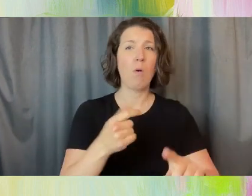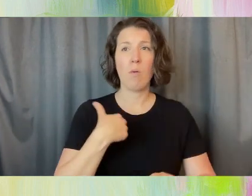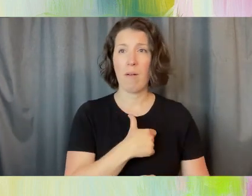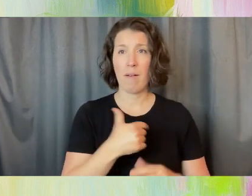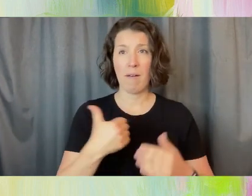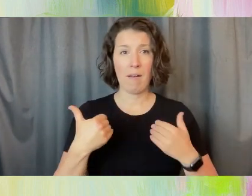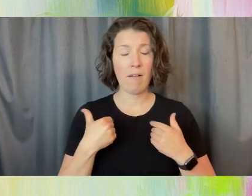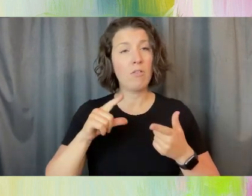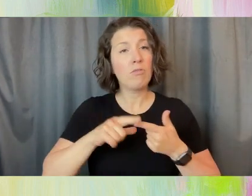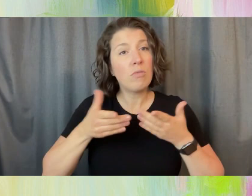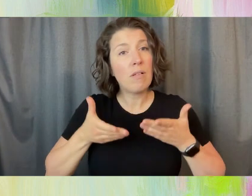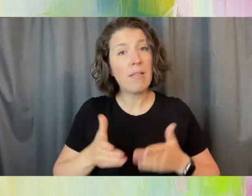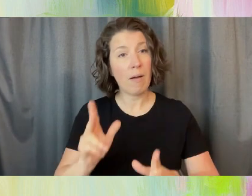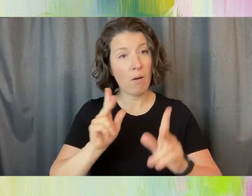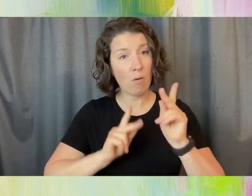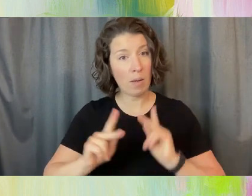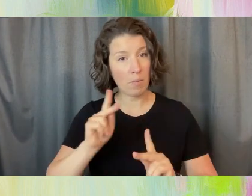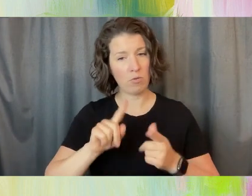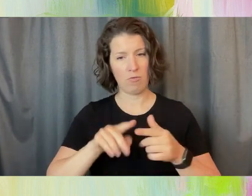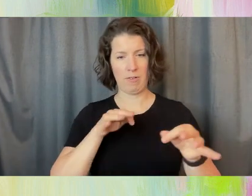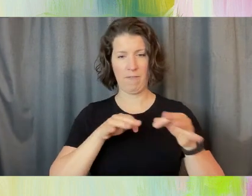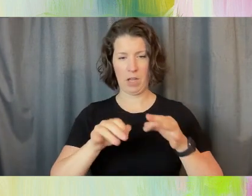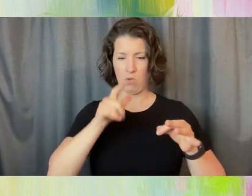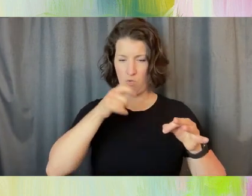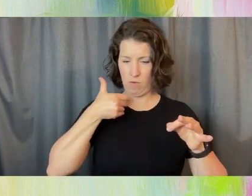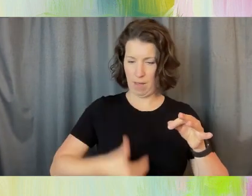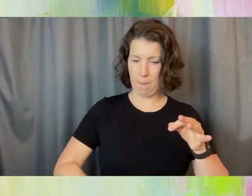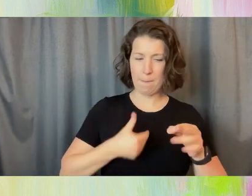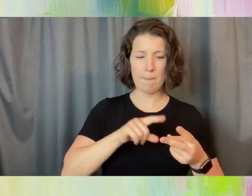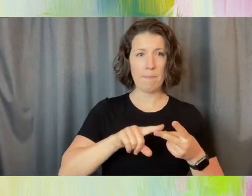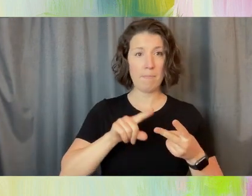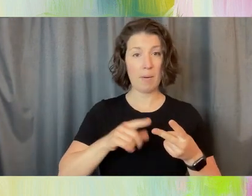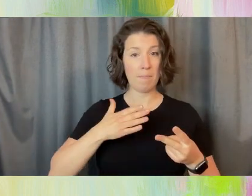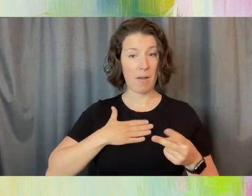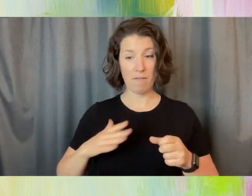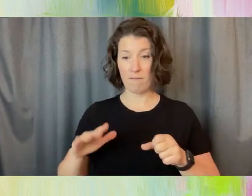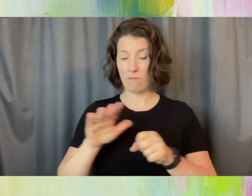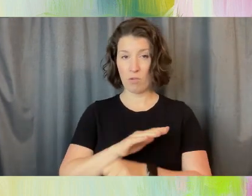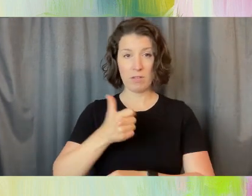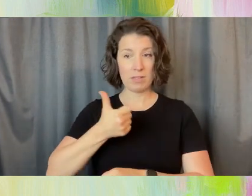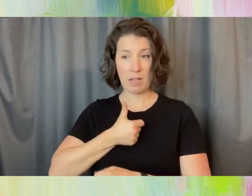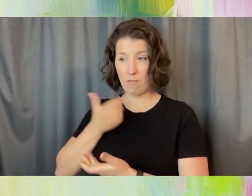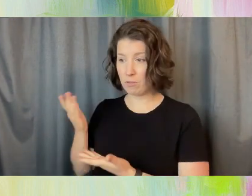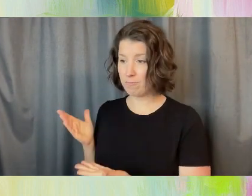people to find who they are, bring their full selves without any fear of